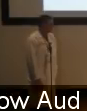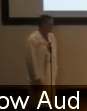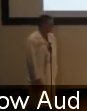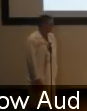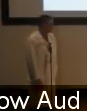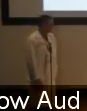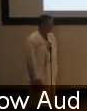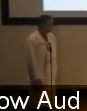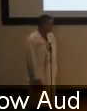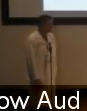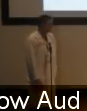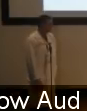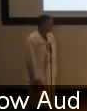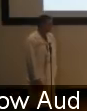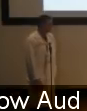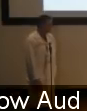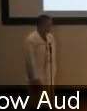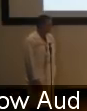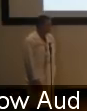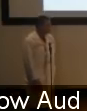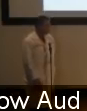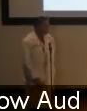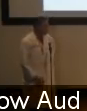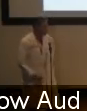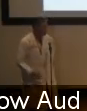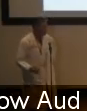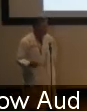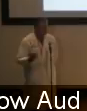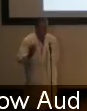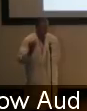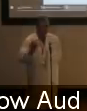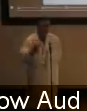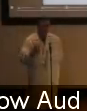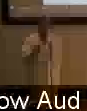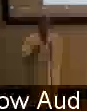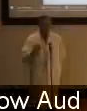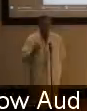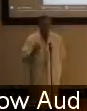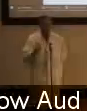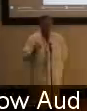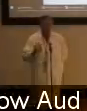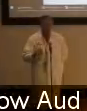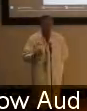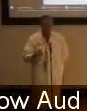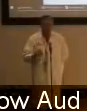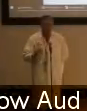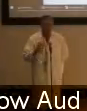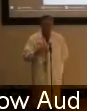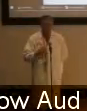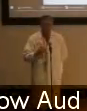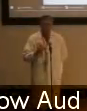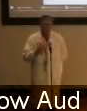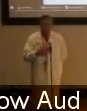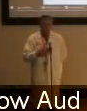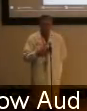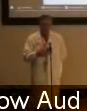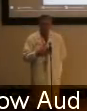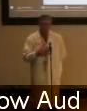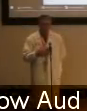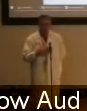in the ED without being admitted per day? Yeah, so we've seen the total number of, so first of all,